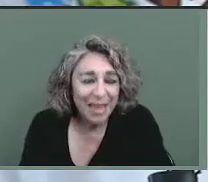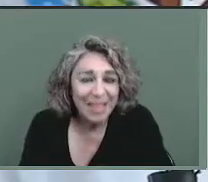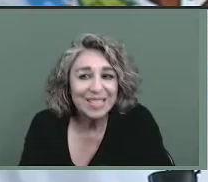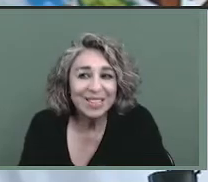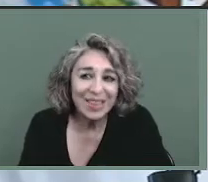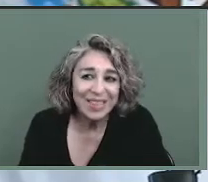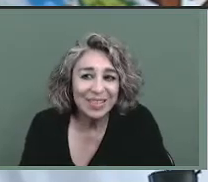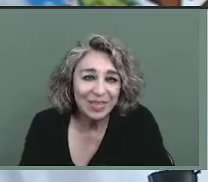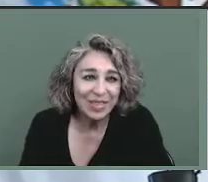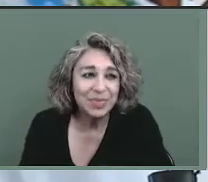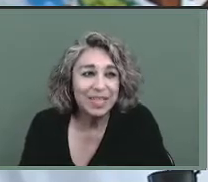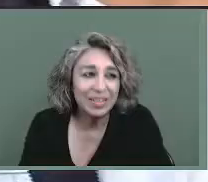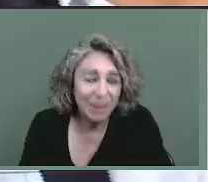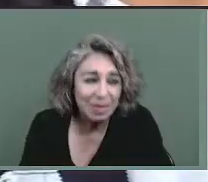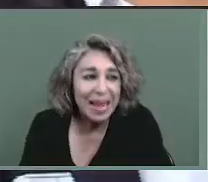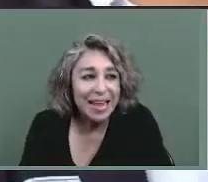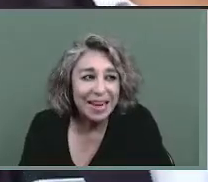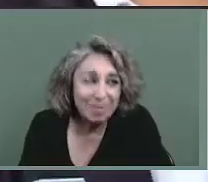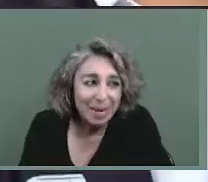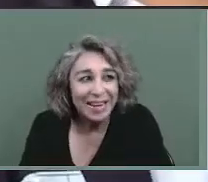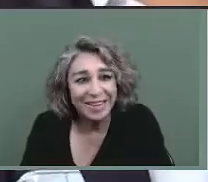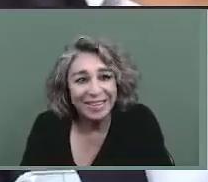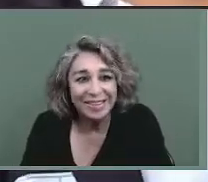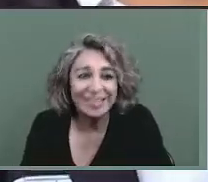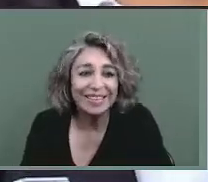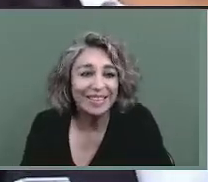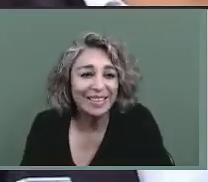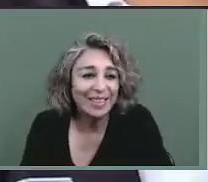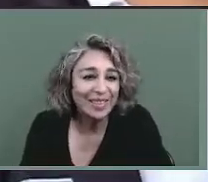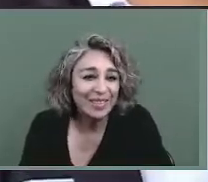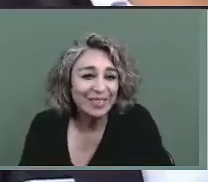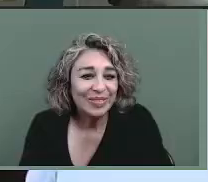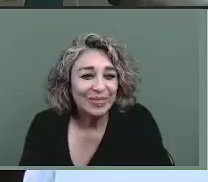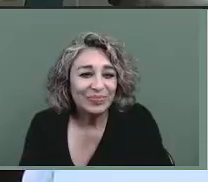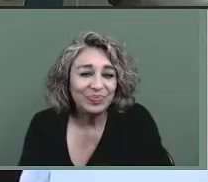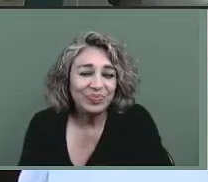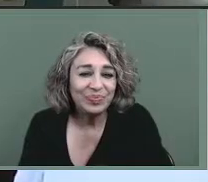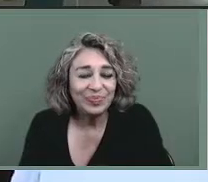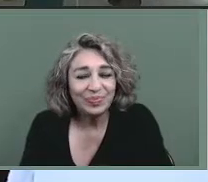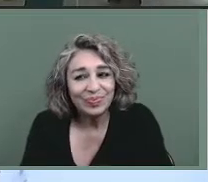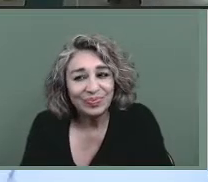Me canso ganso, which means if I'm lying, I'm dying.